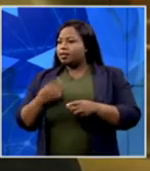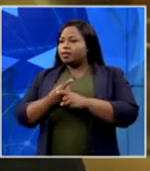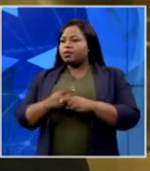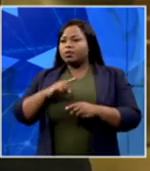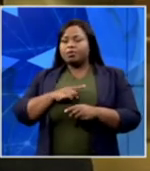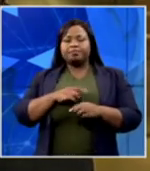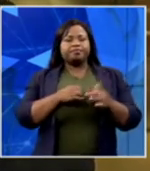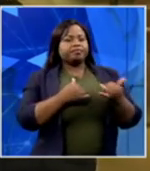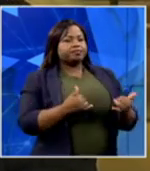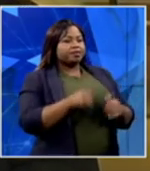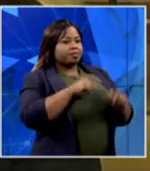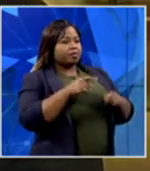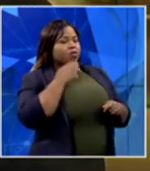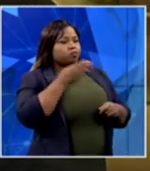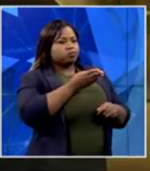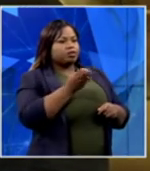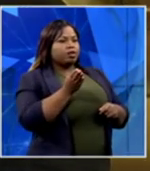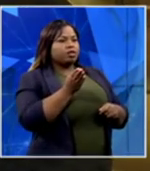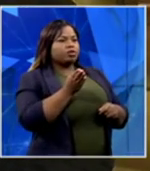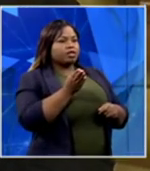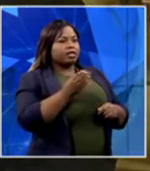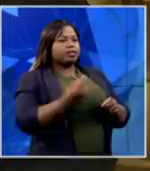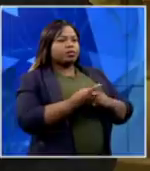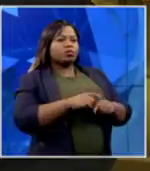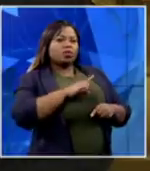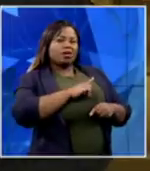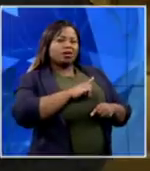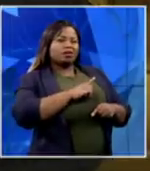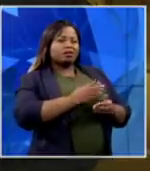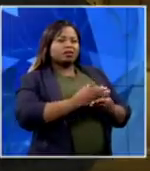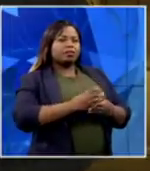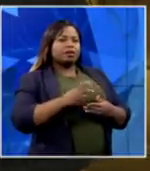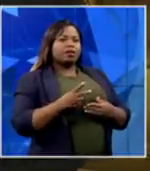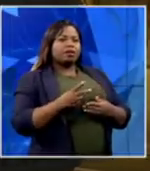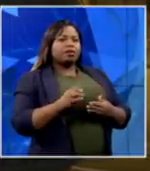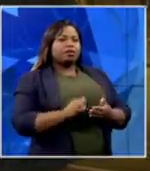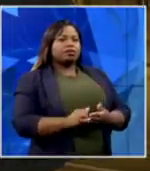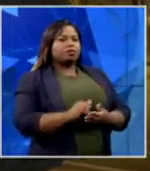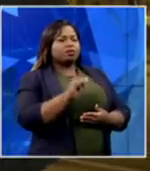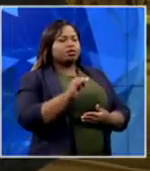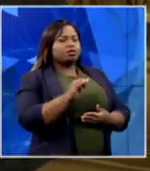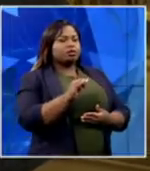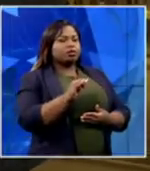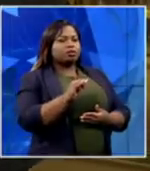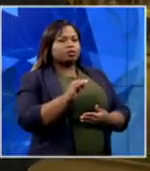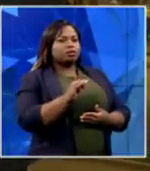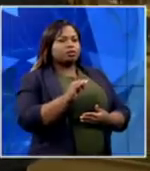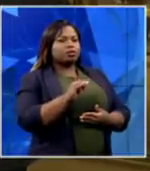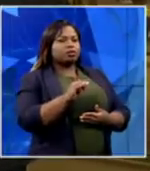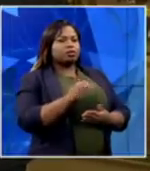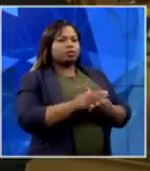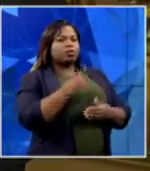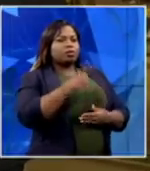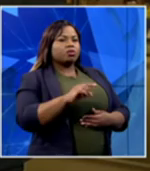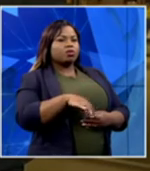Just for the people out there as well, you say 7 flights. I think this started on Friday. It'll probably go till next week, Wednesday. You say